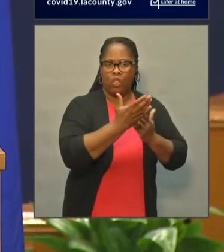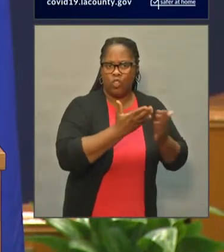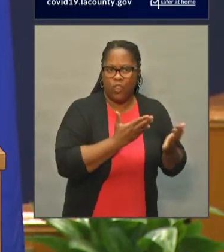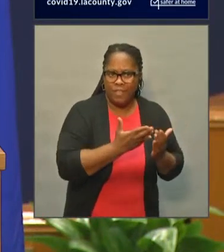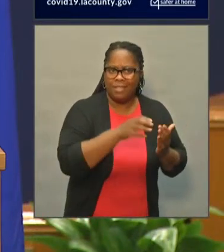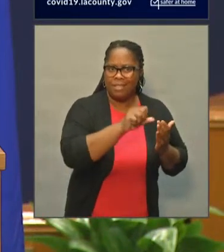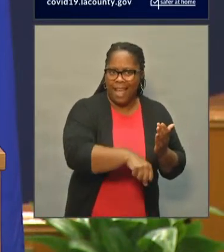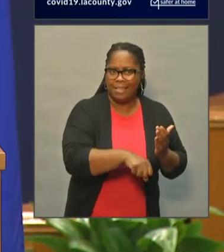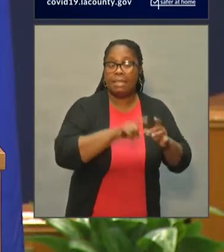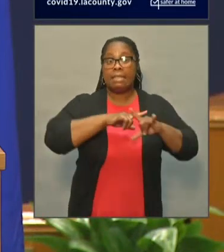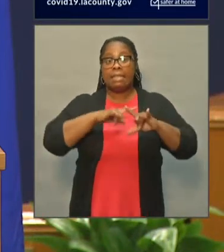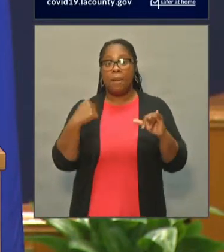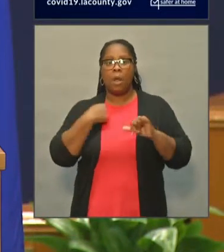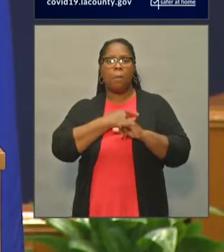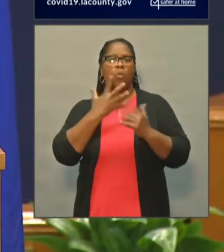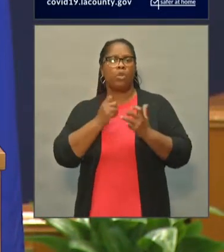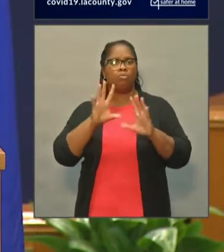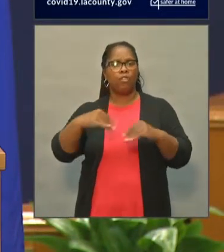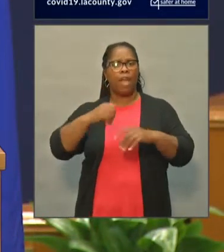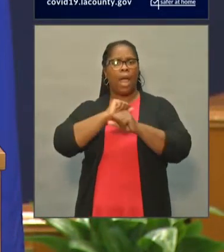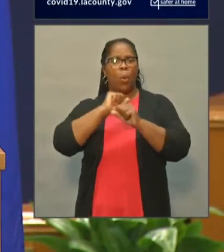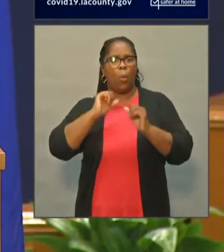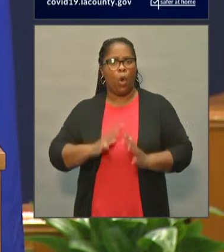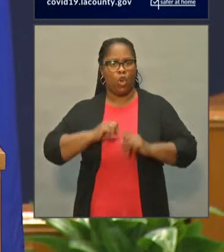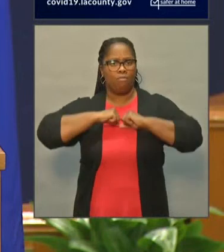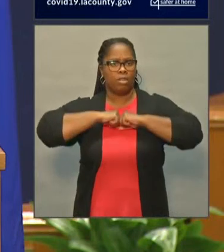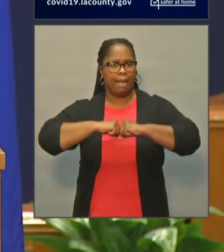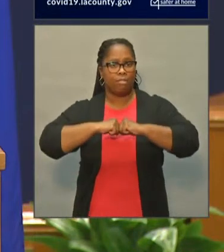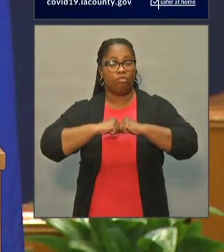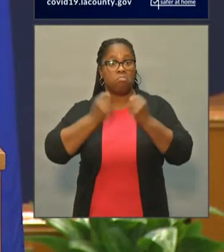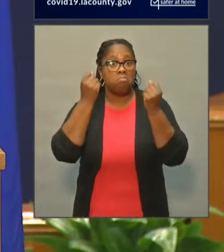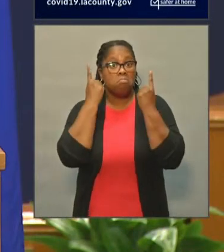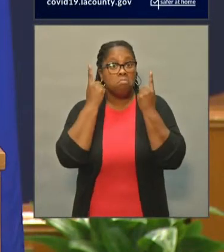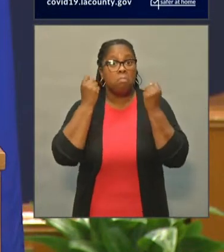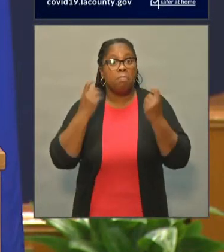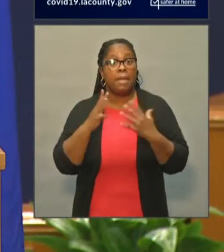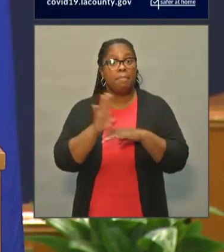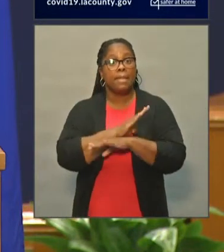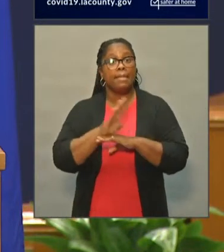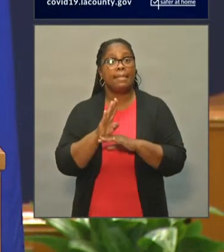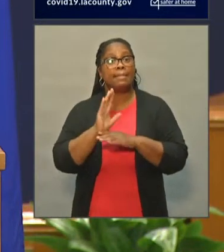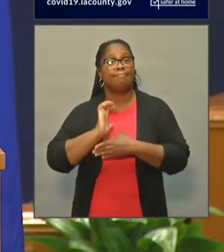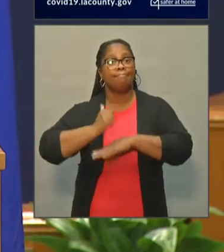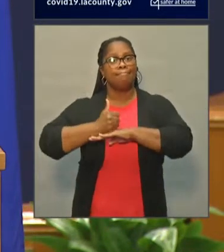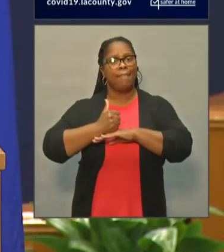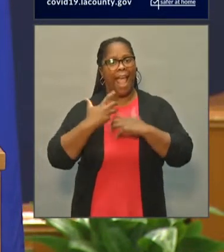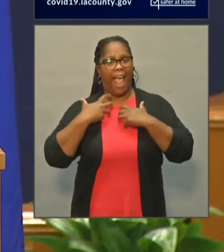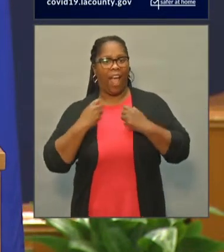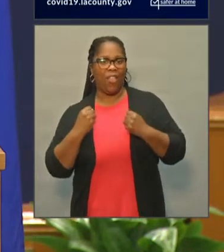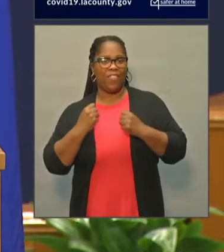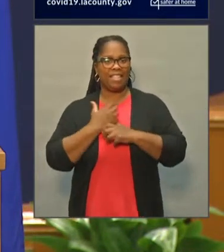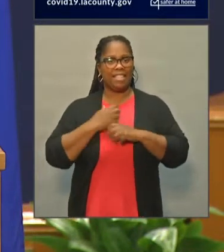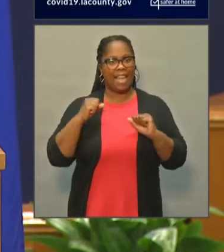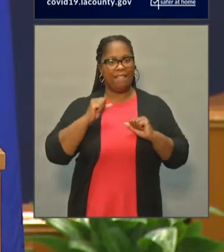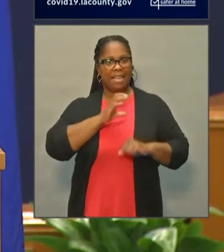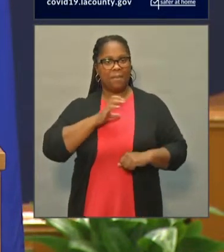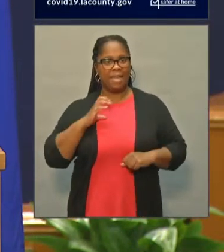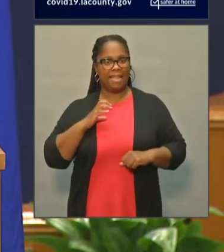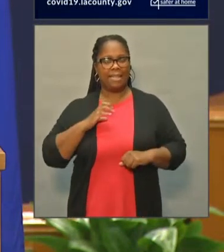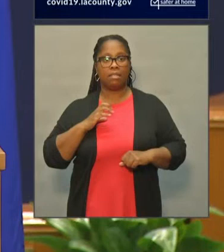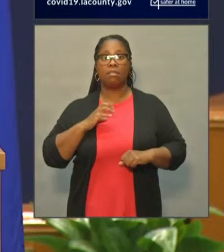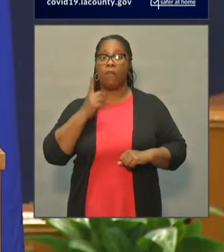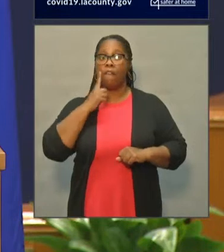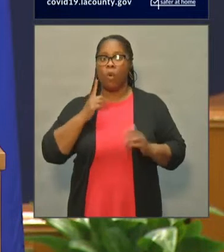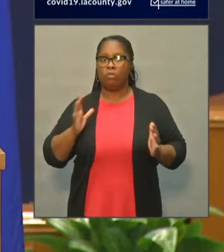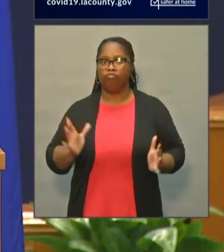that support worker protections. Many businesses have established health and safety committees to promote worker and customer